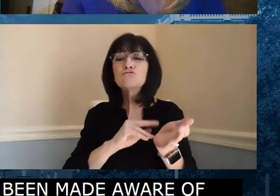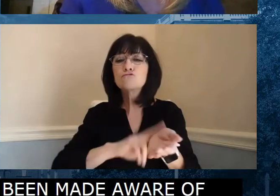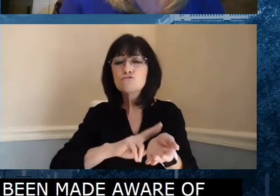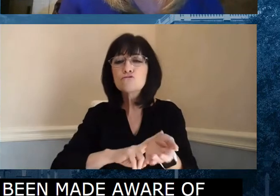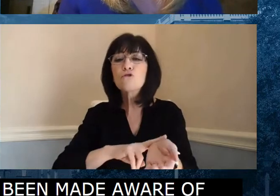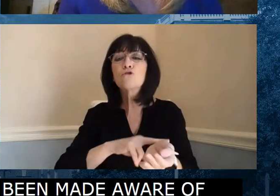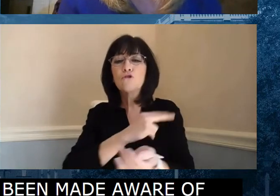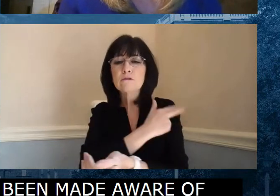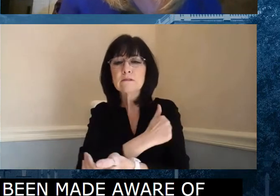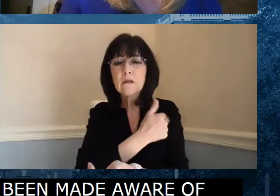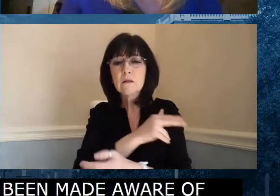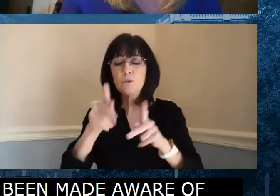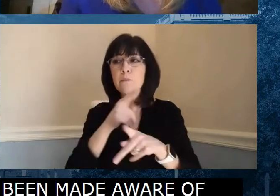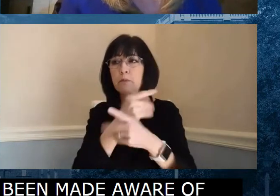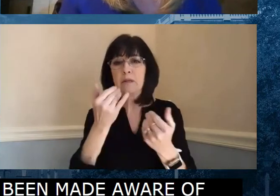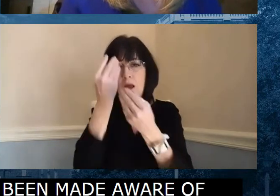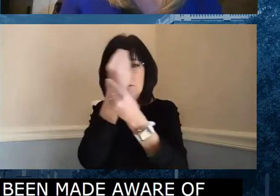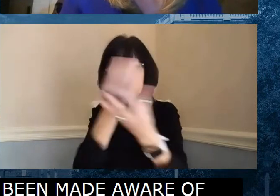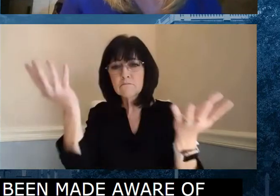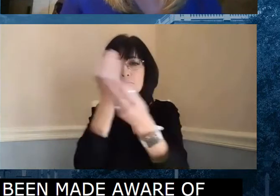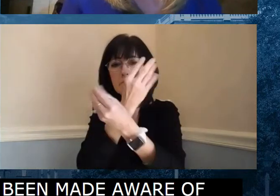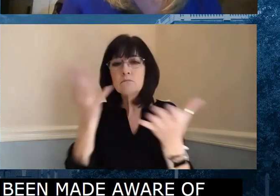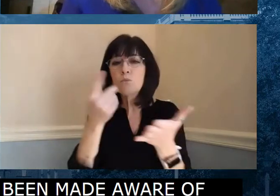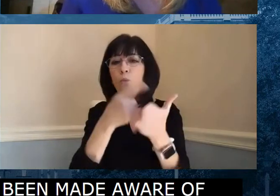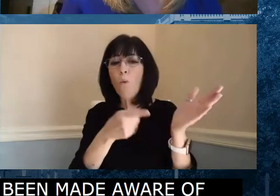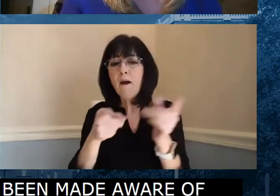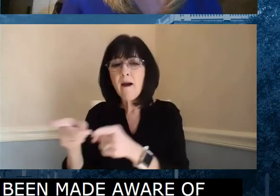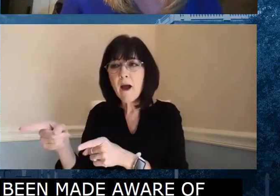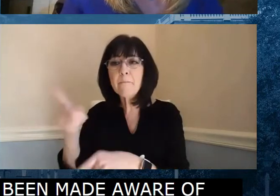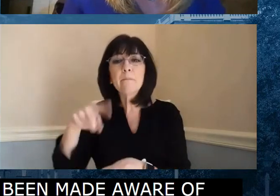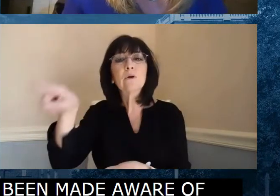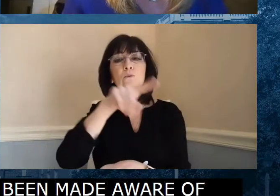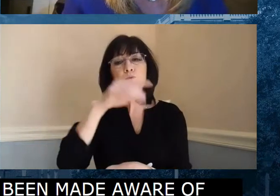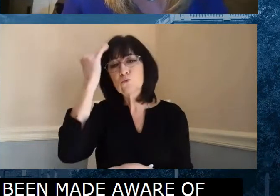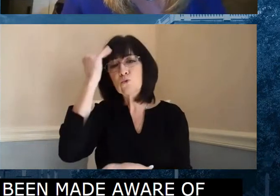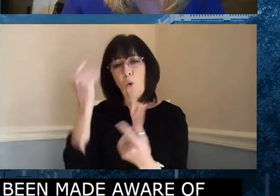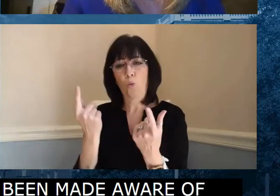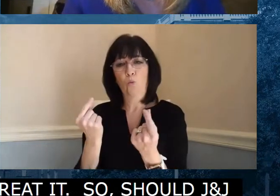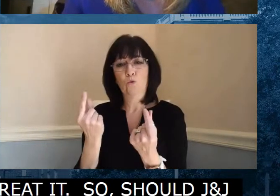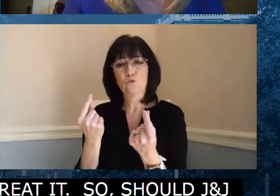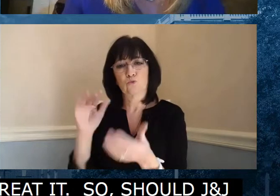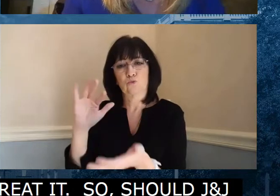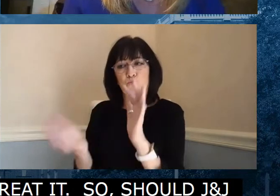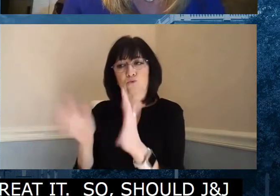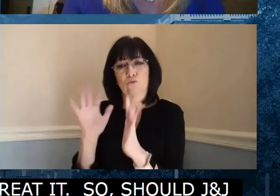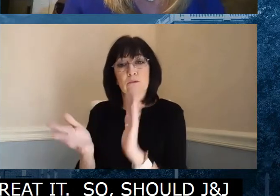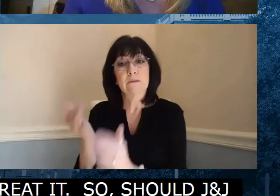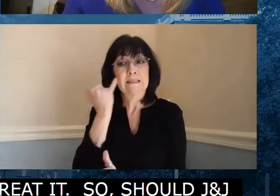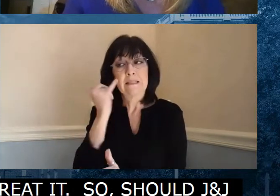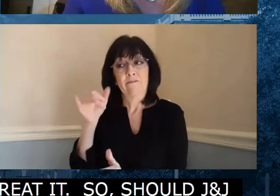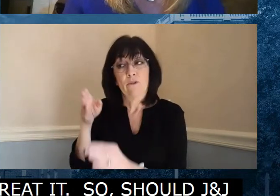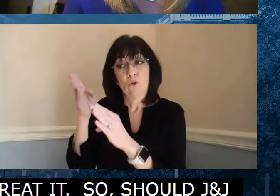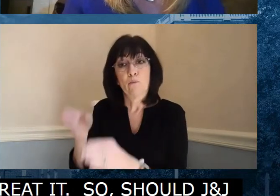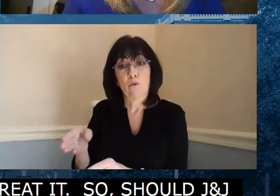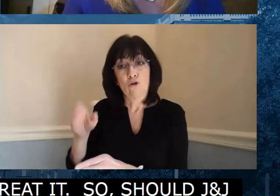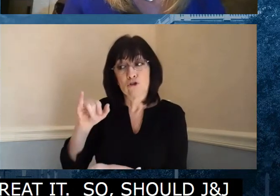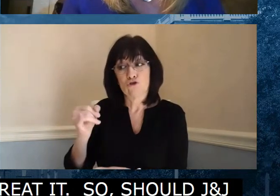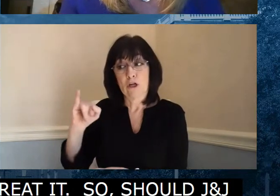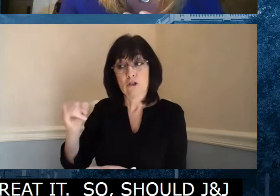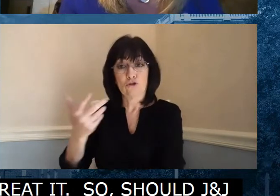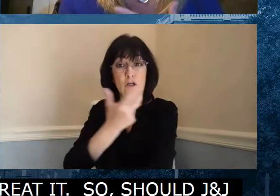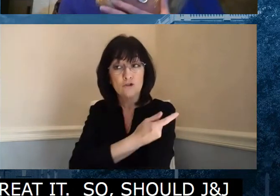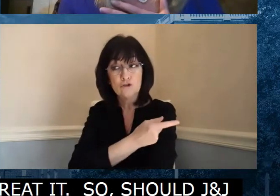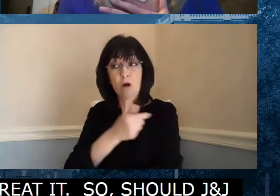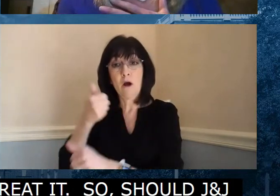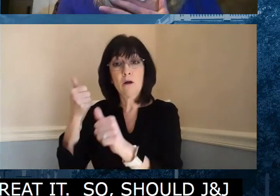J&J vaccinations be recommended to resume, we are ready to restart. We have a little less than 5,000 J&J